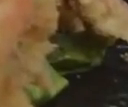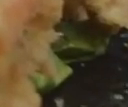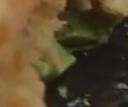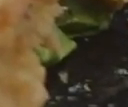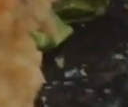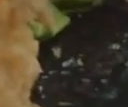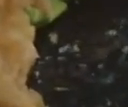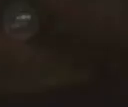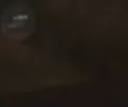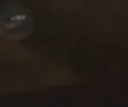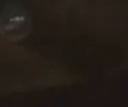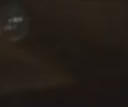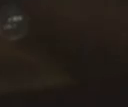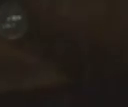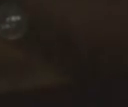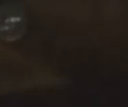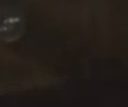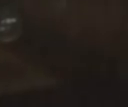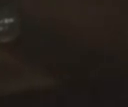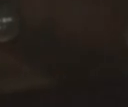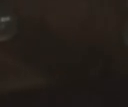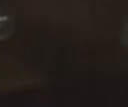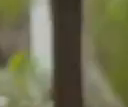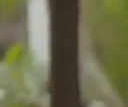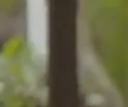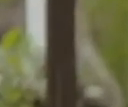Having the choice to dine indoors is so